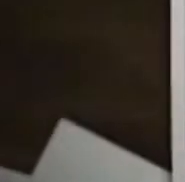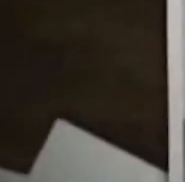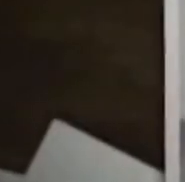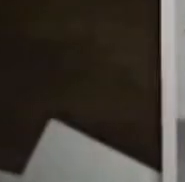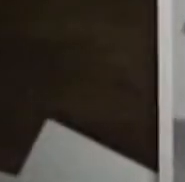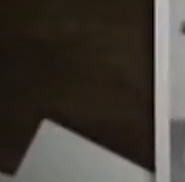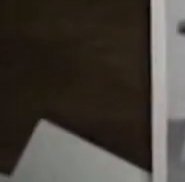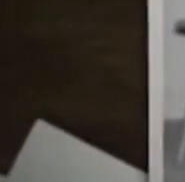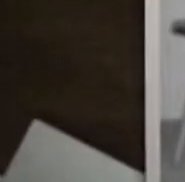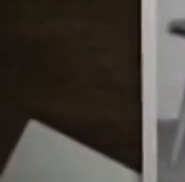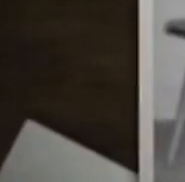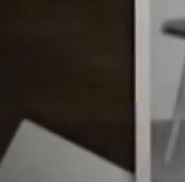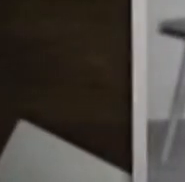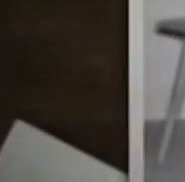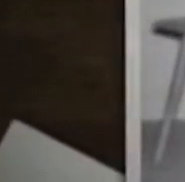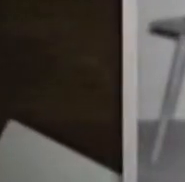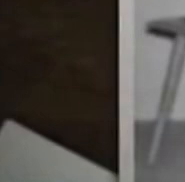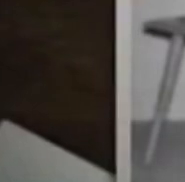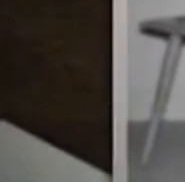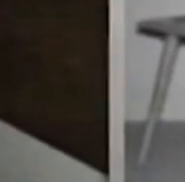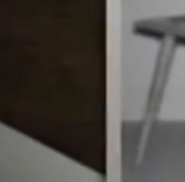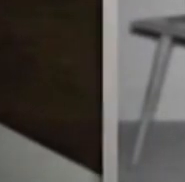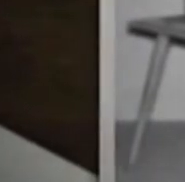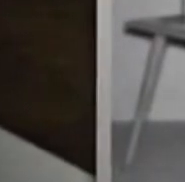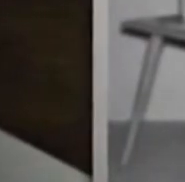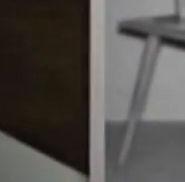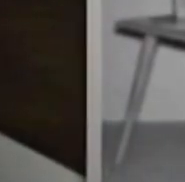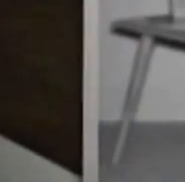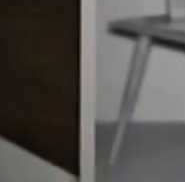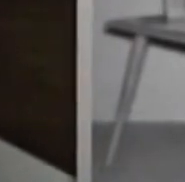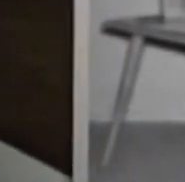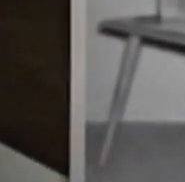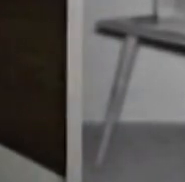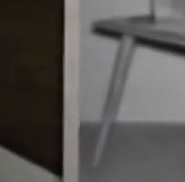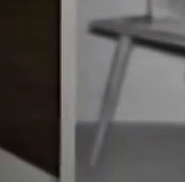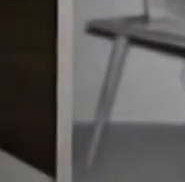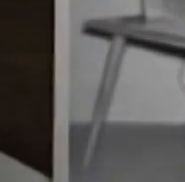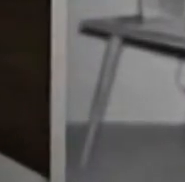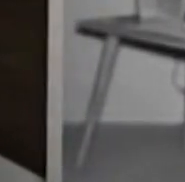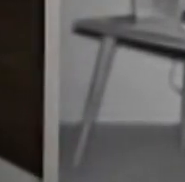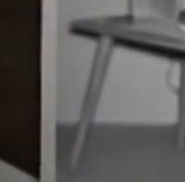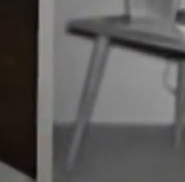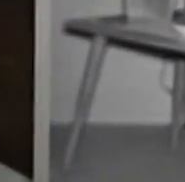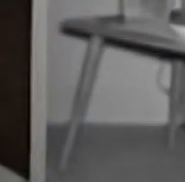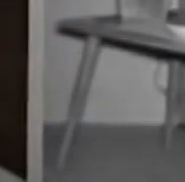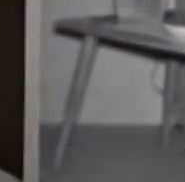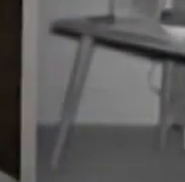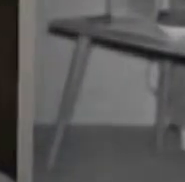It is well.